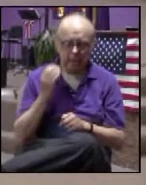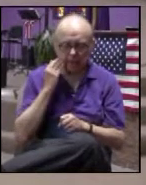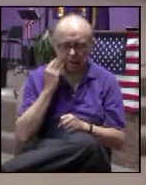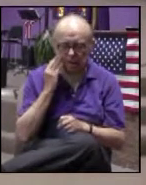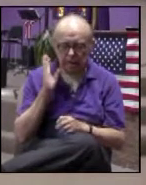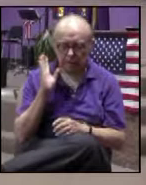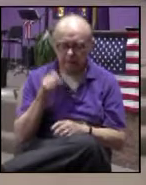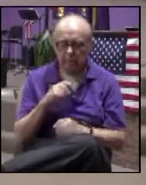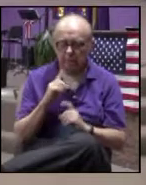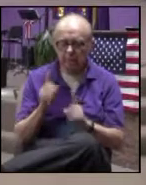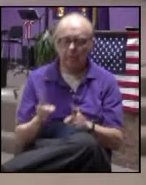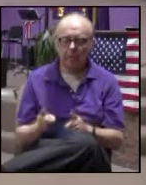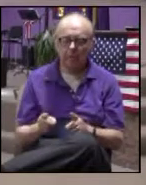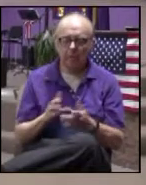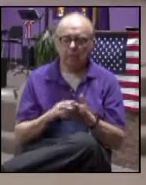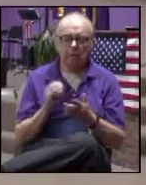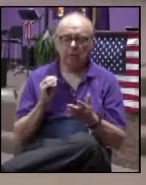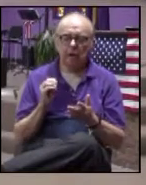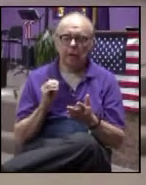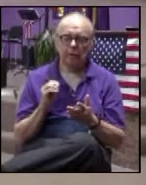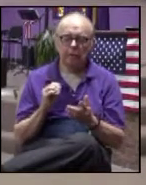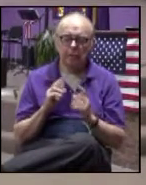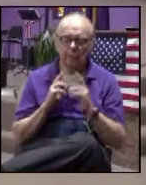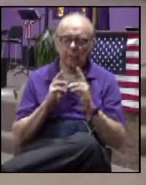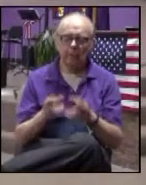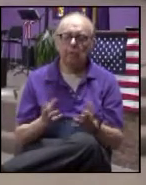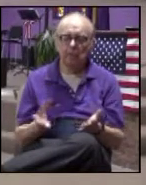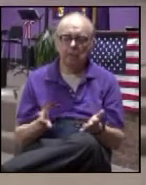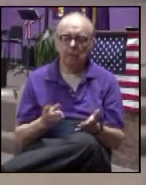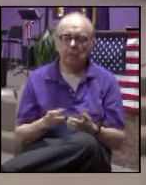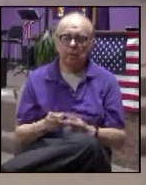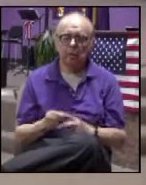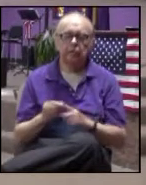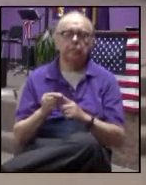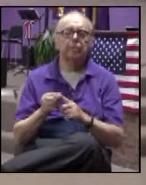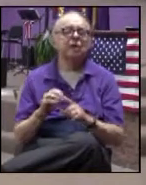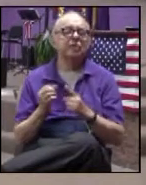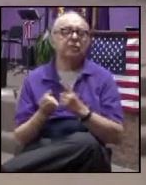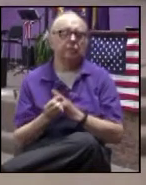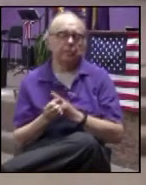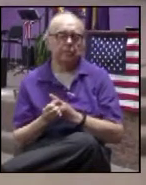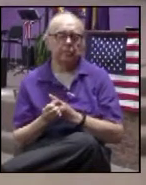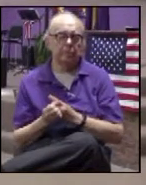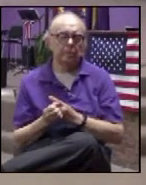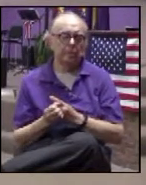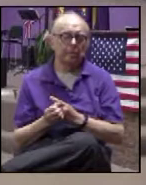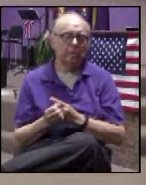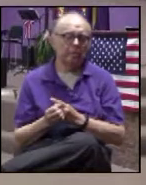go. They would learn how to respond in certain situations.